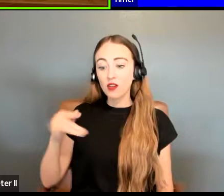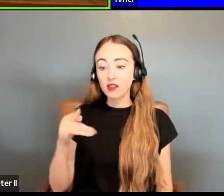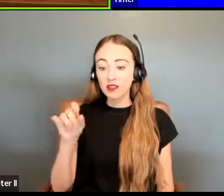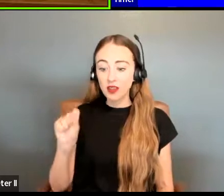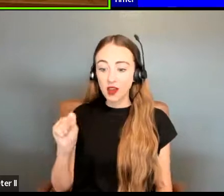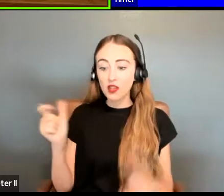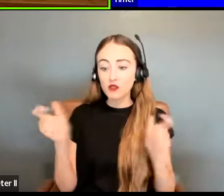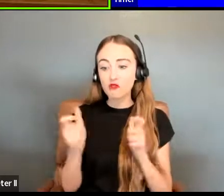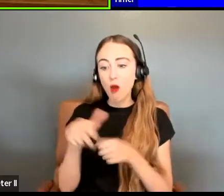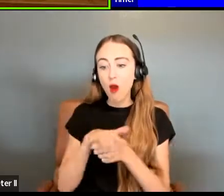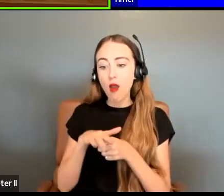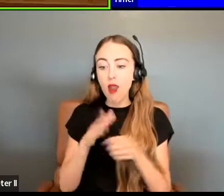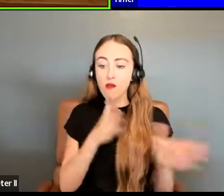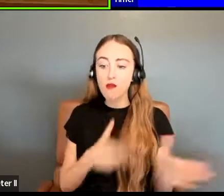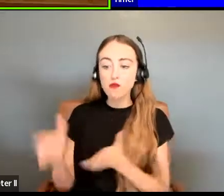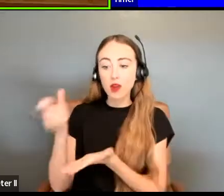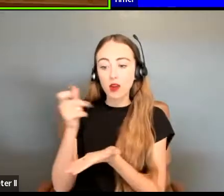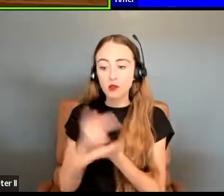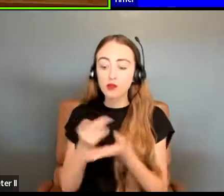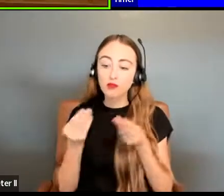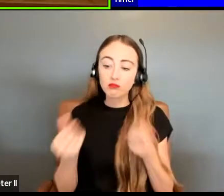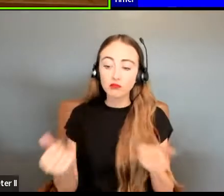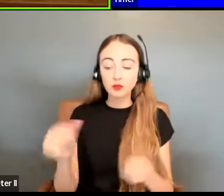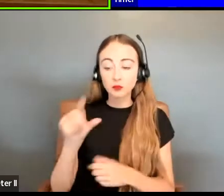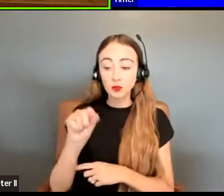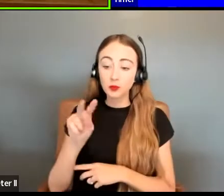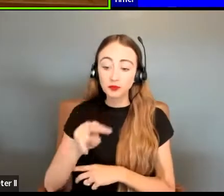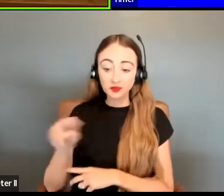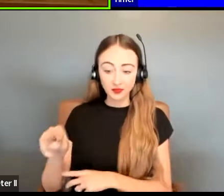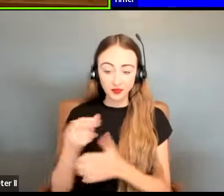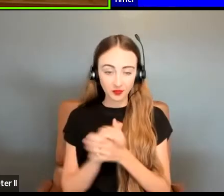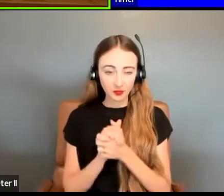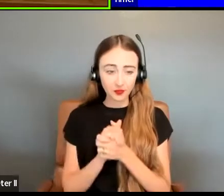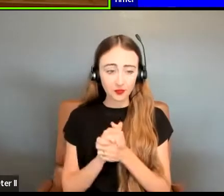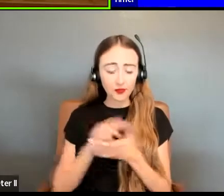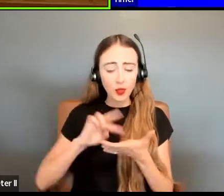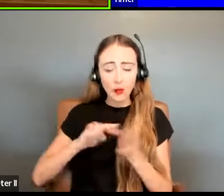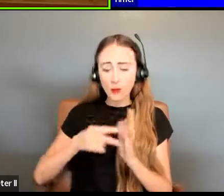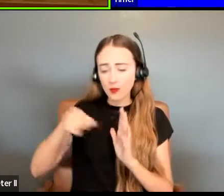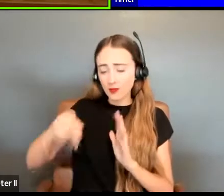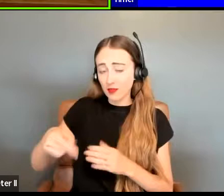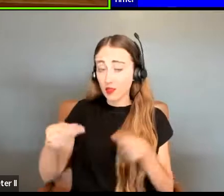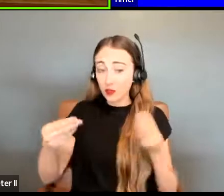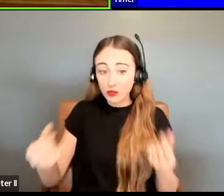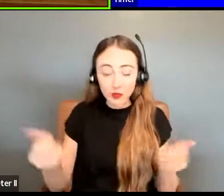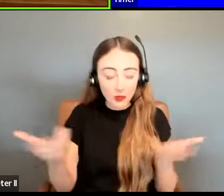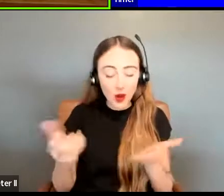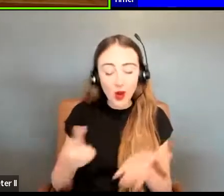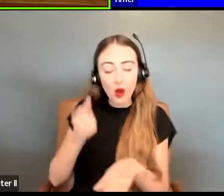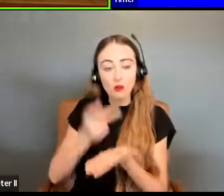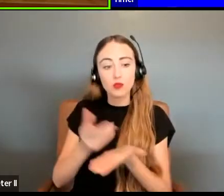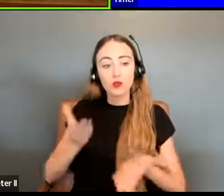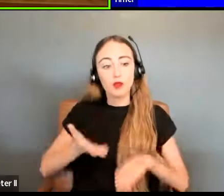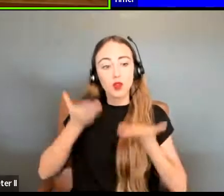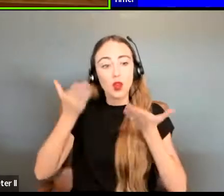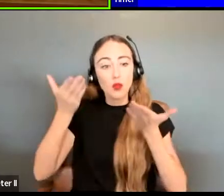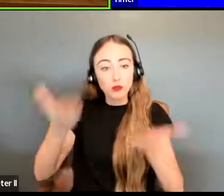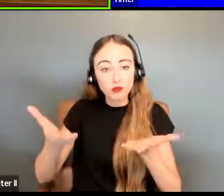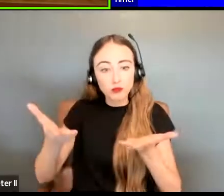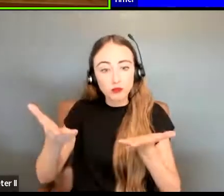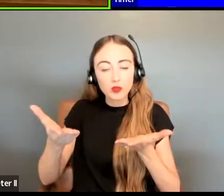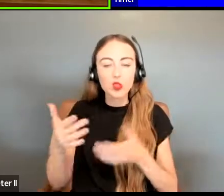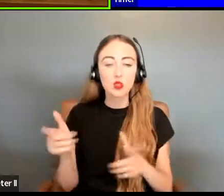Approval Resolution of 2022. The purpose of this resolution is to approve the proposed Congress Heights Small Area